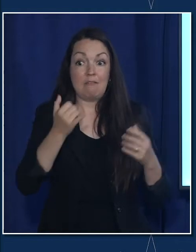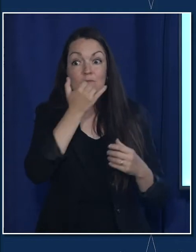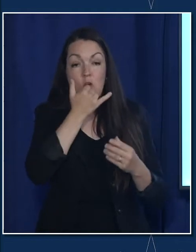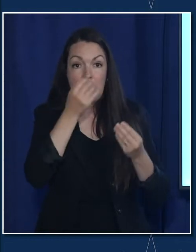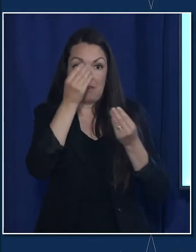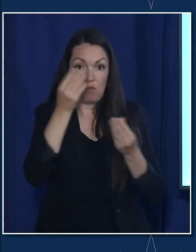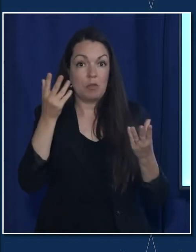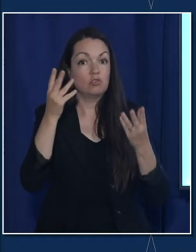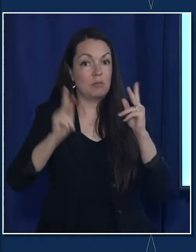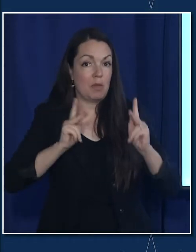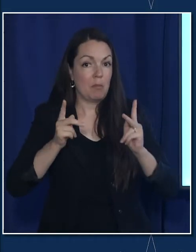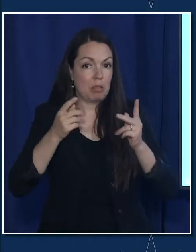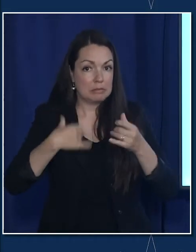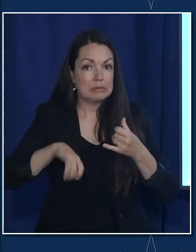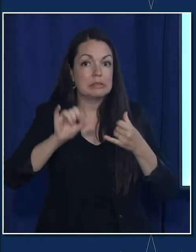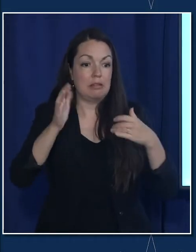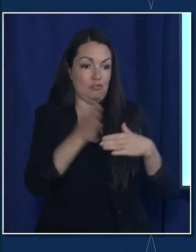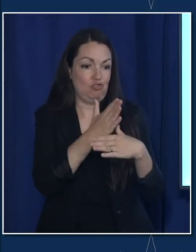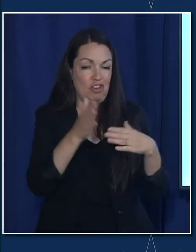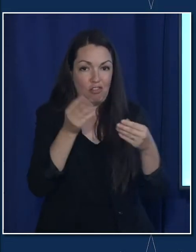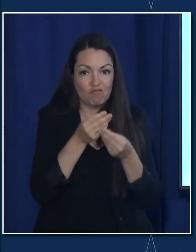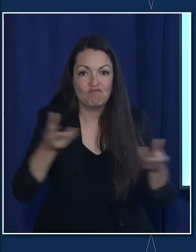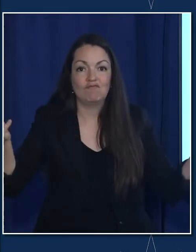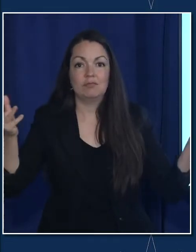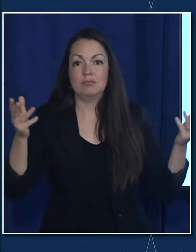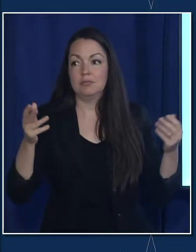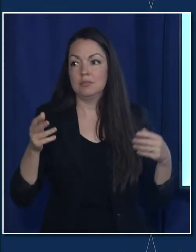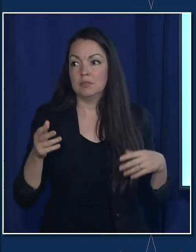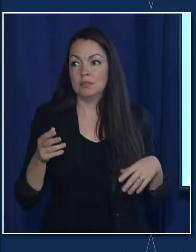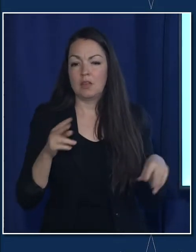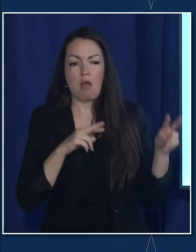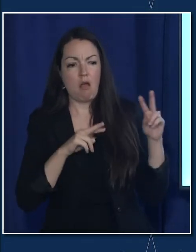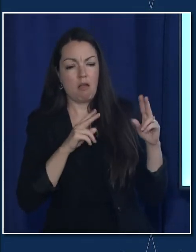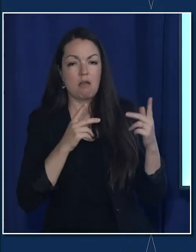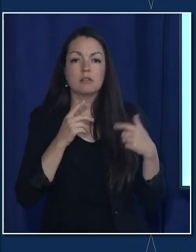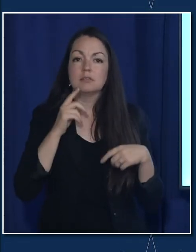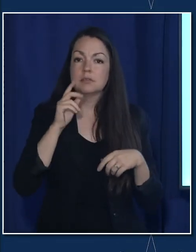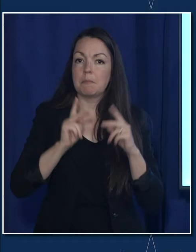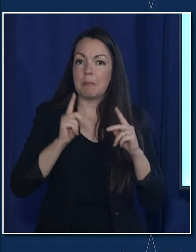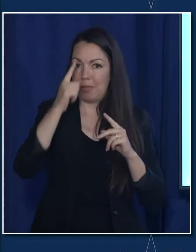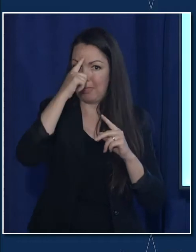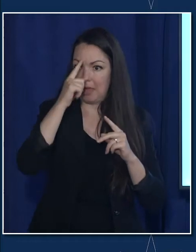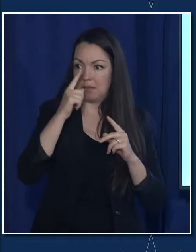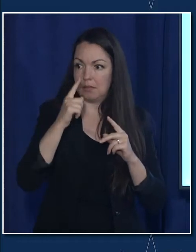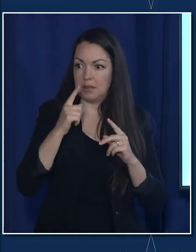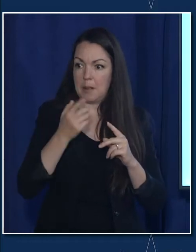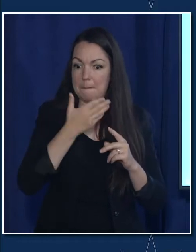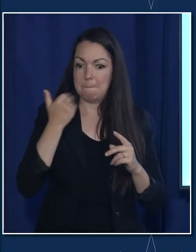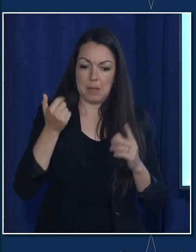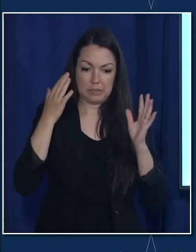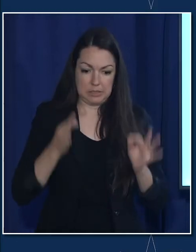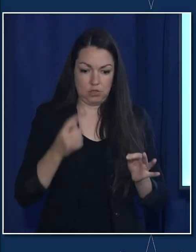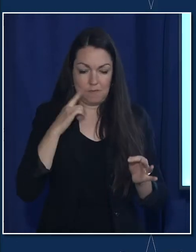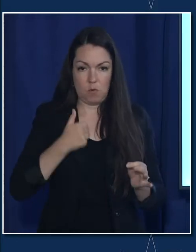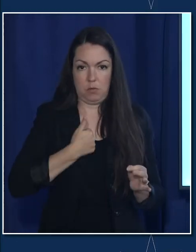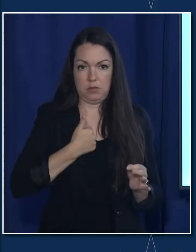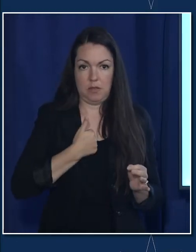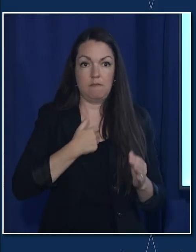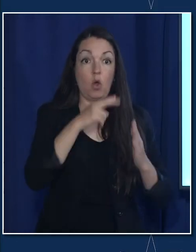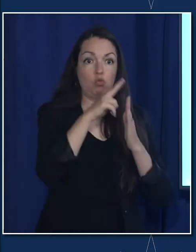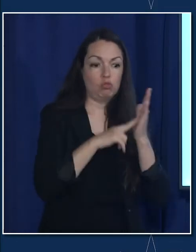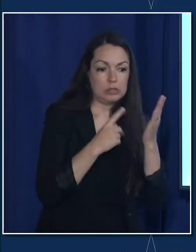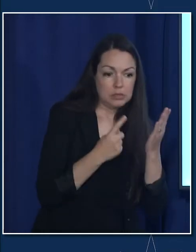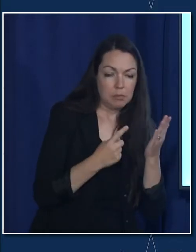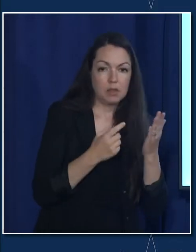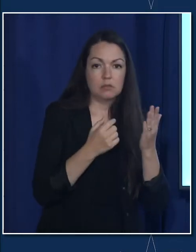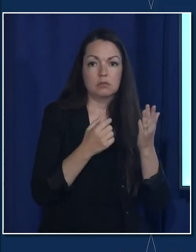often, you have to remember, people are always making the decision that they think is best for themselves and their family. And so they're reading something